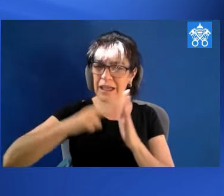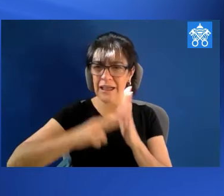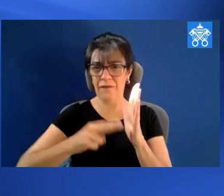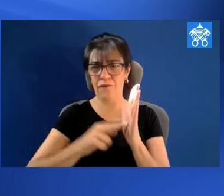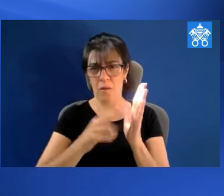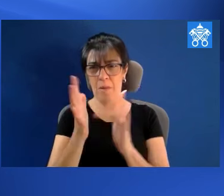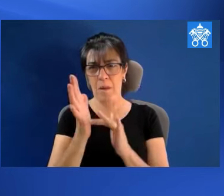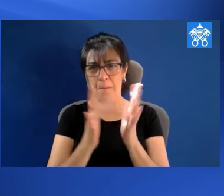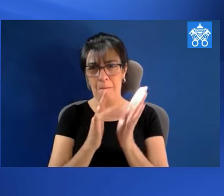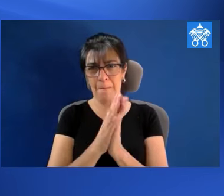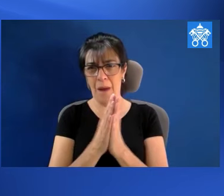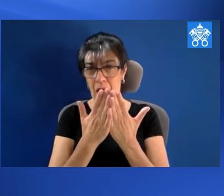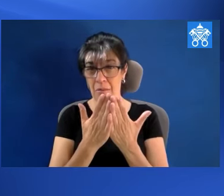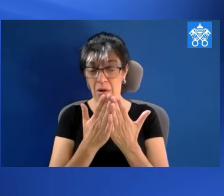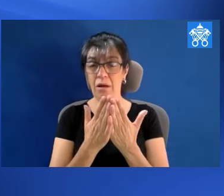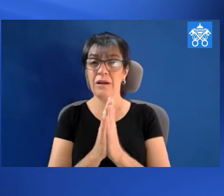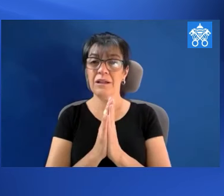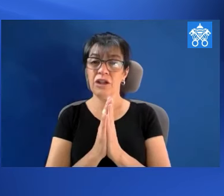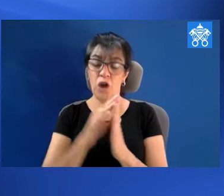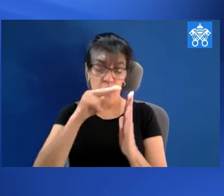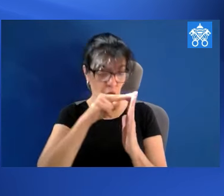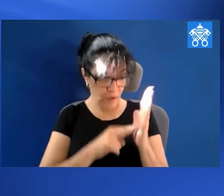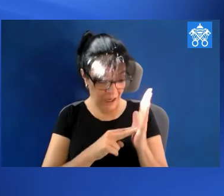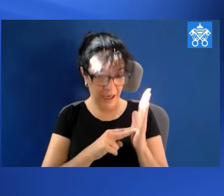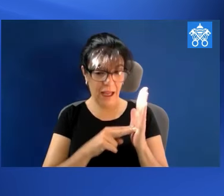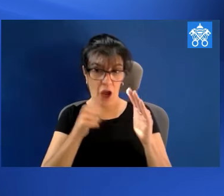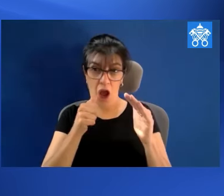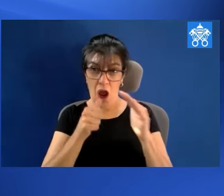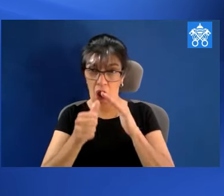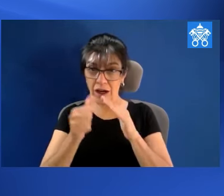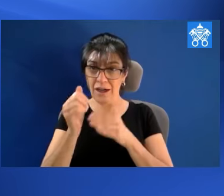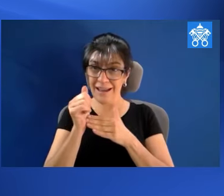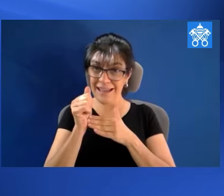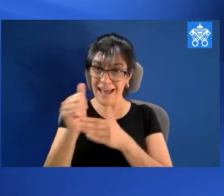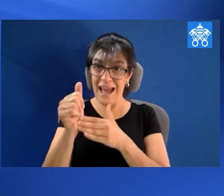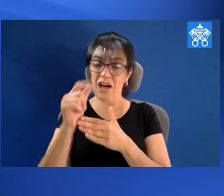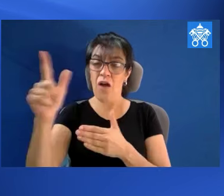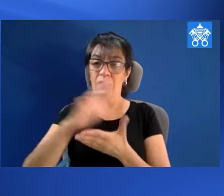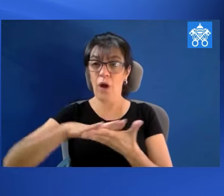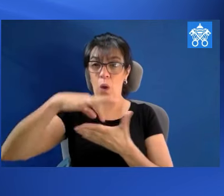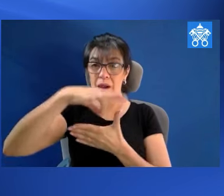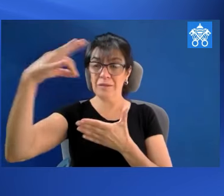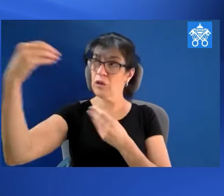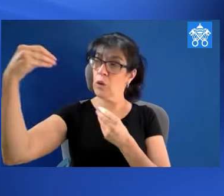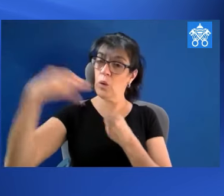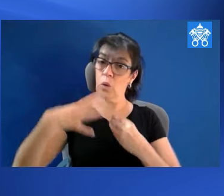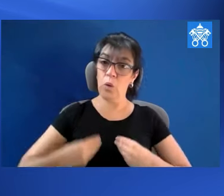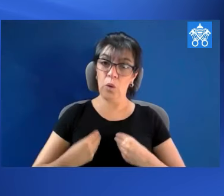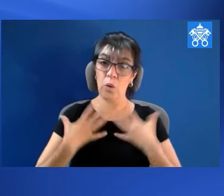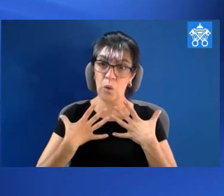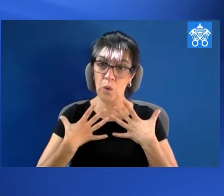Scripture. That is, by reading under the guidance of the Holy Spirit, who inspired